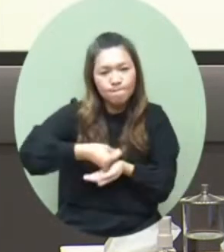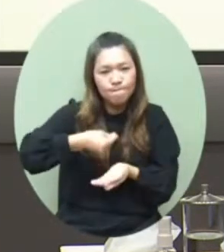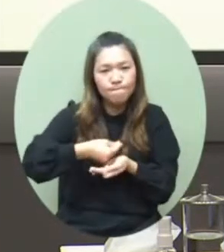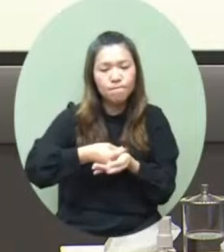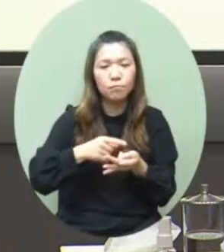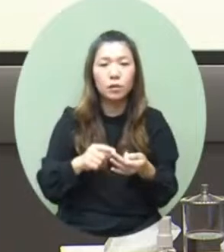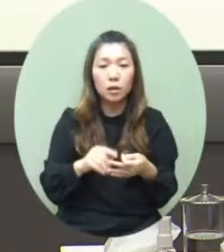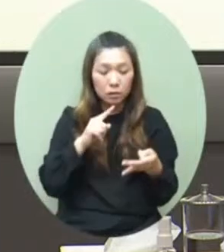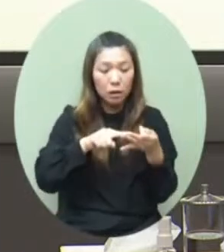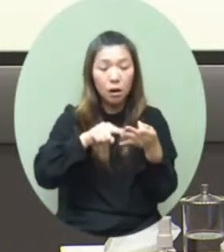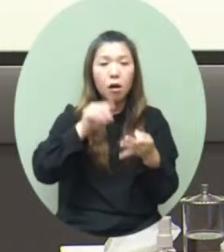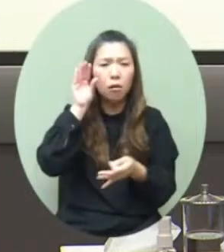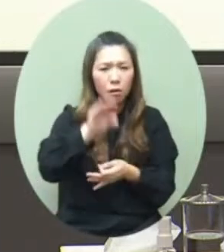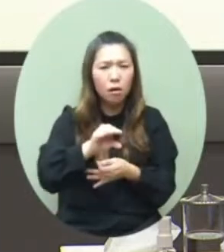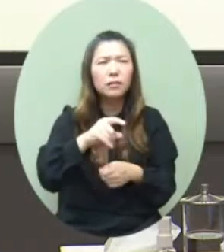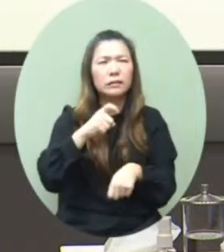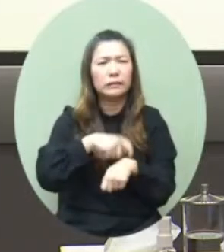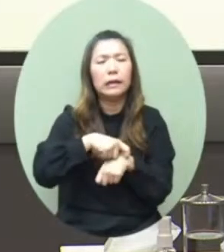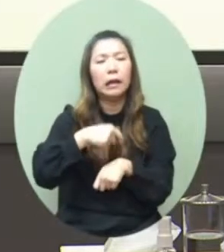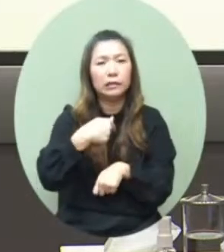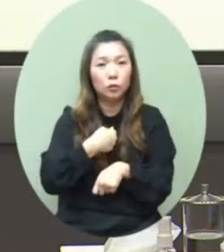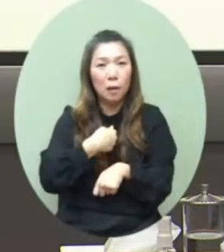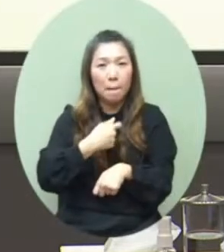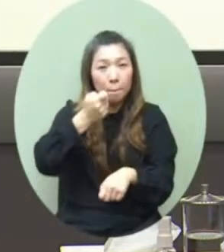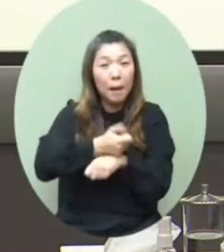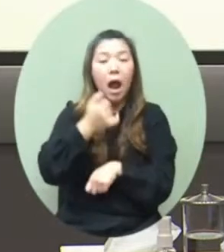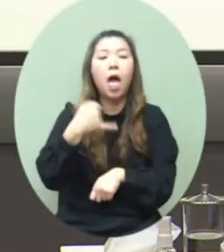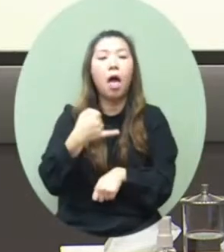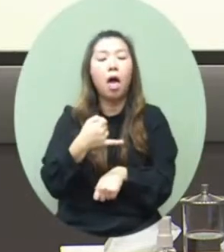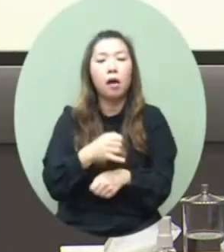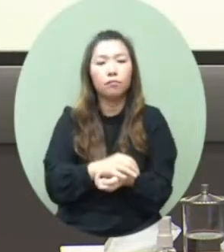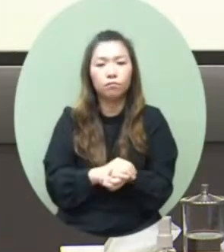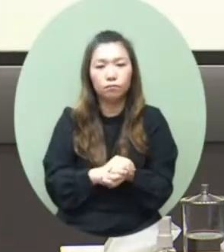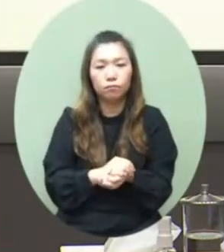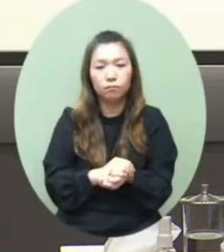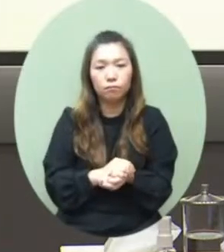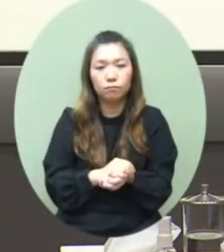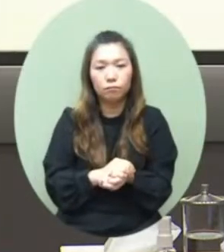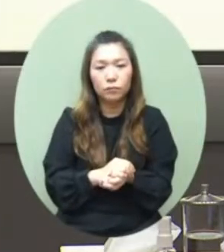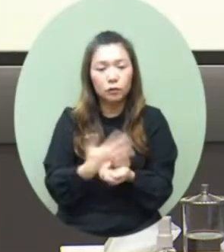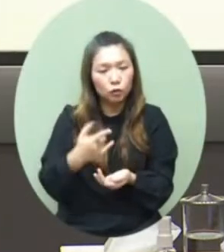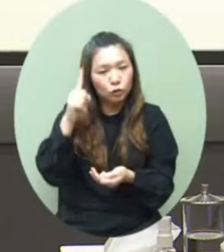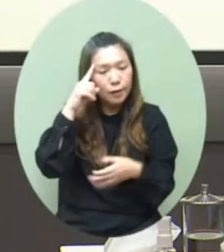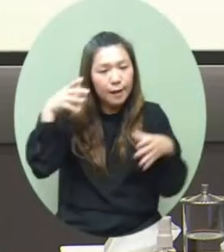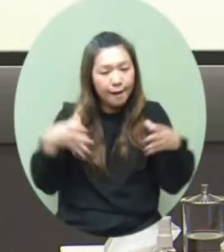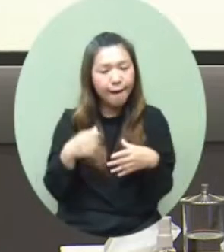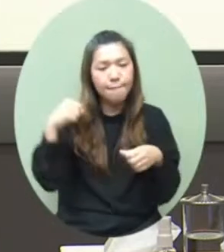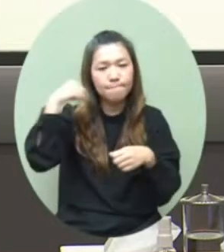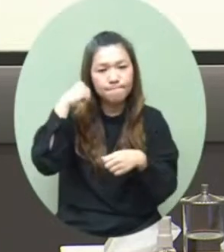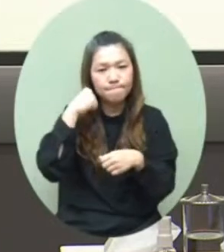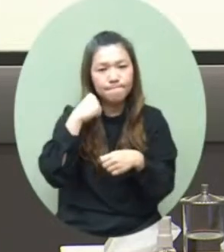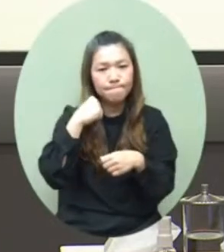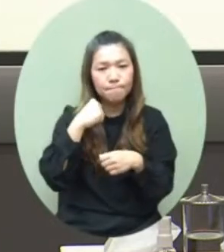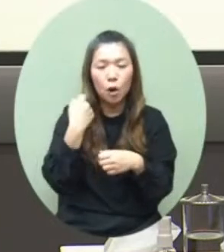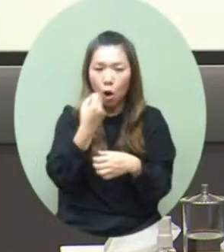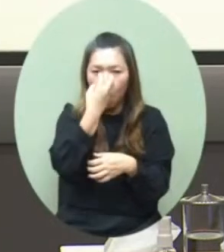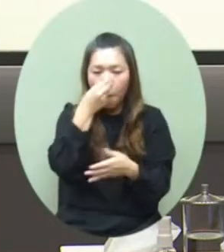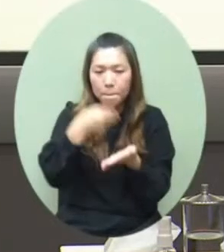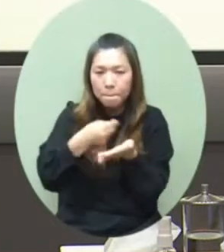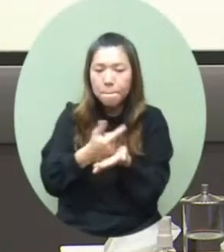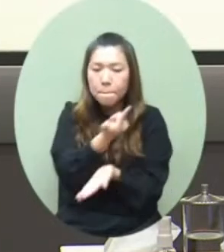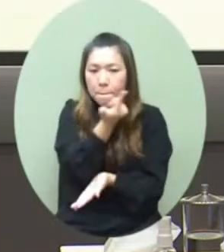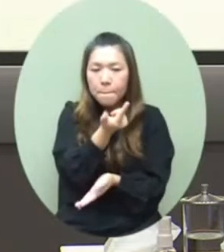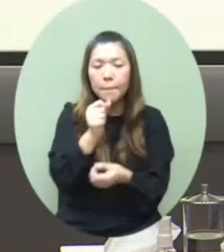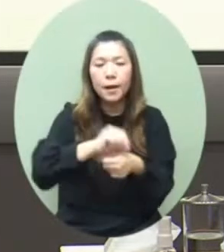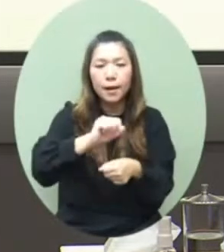export investment, as well as local spending. It will take some time for investment to yield results.